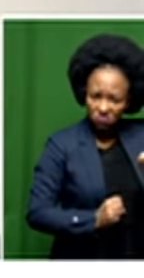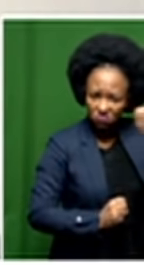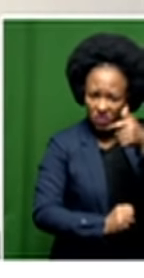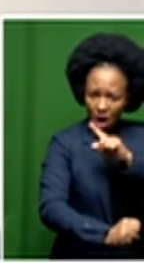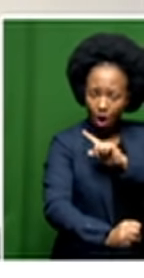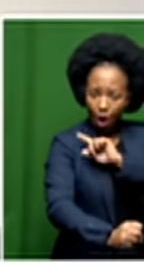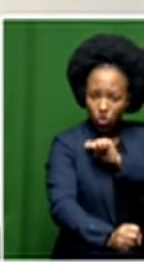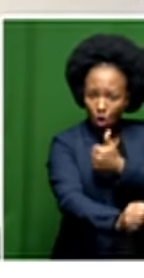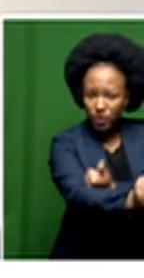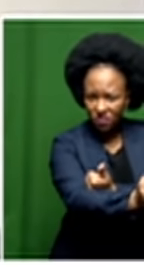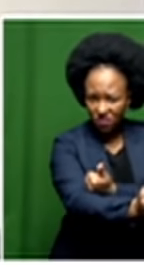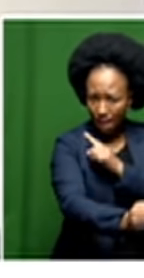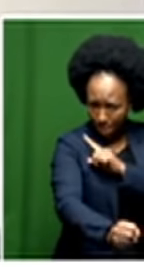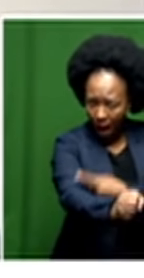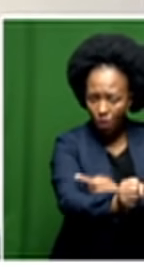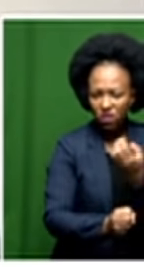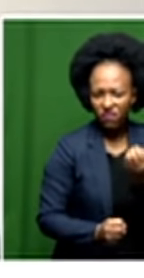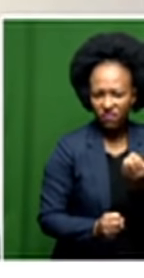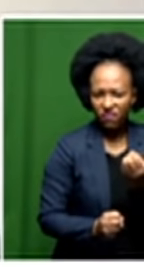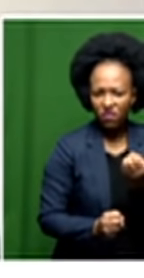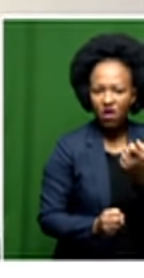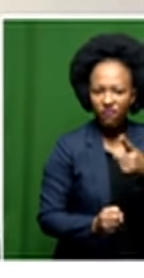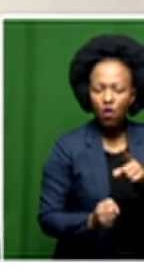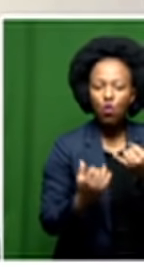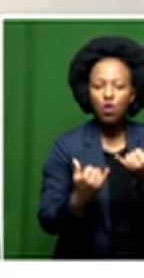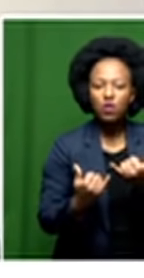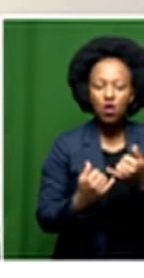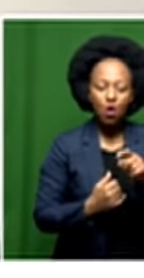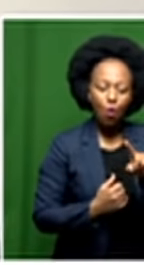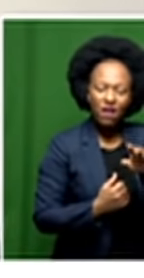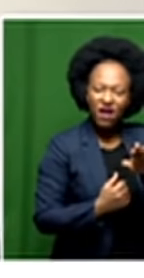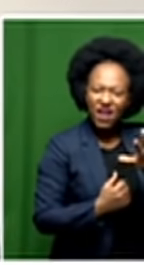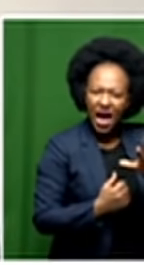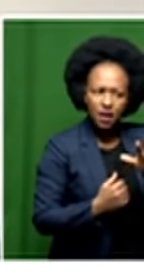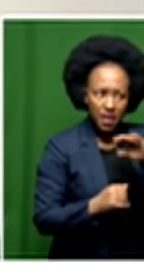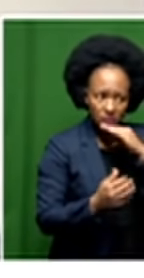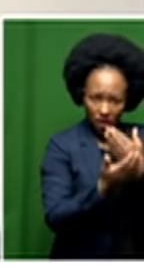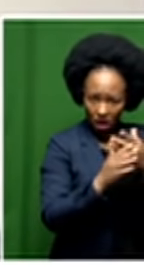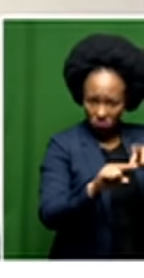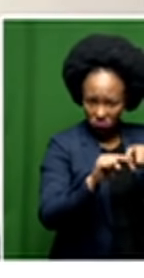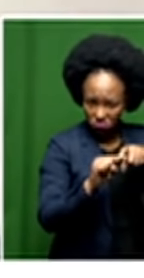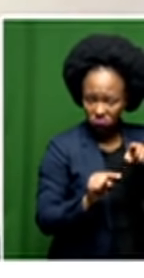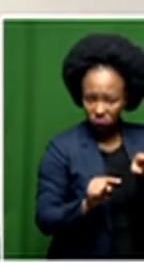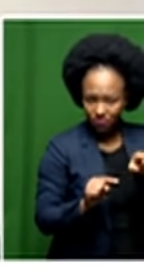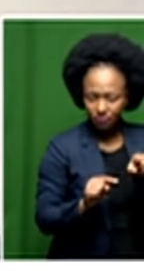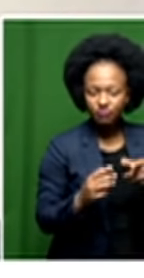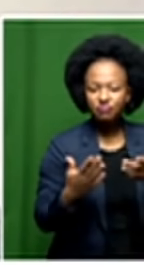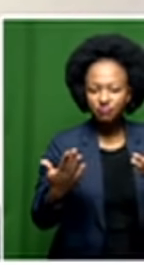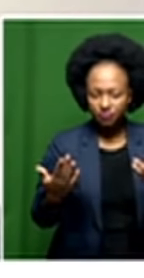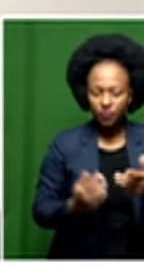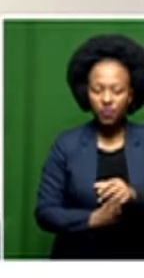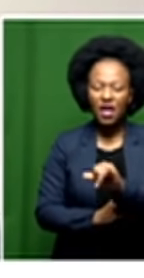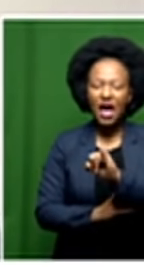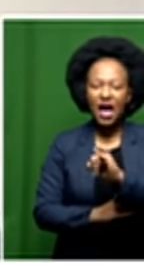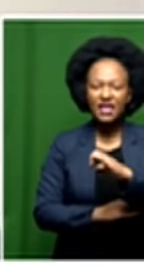to suspend the operation of Section 159. The IEC will